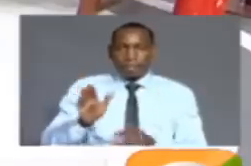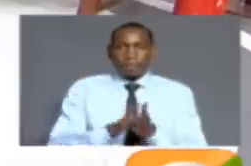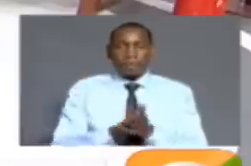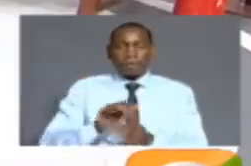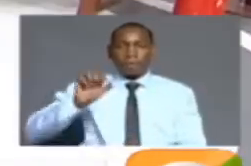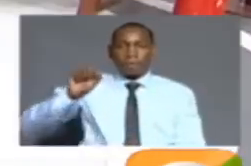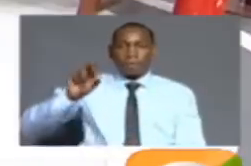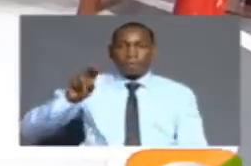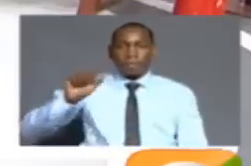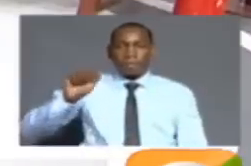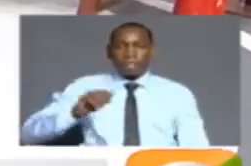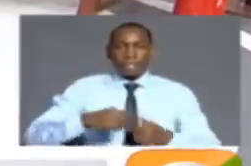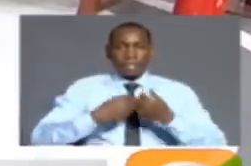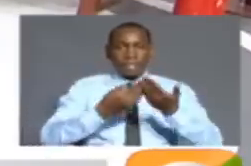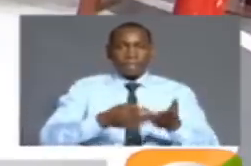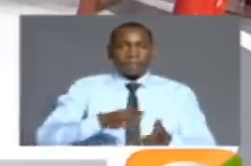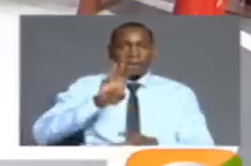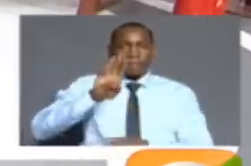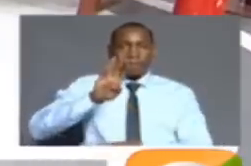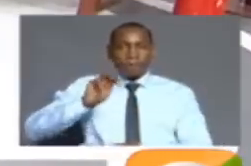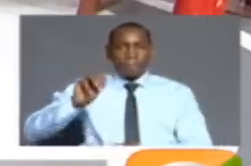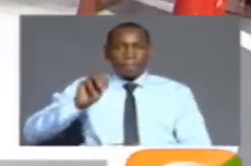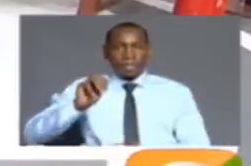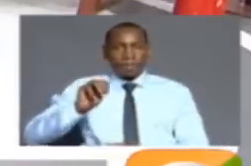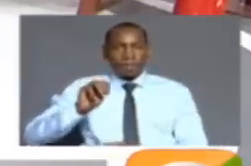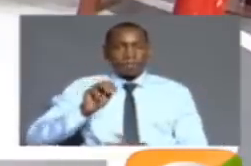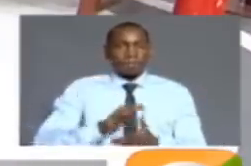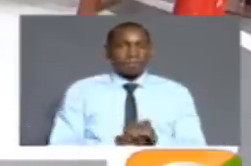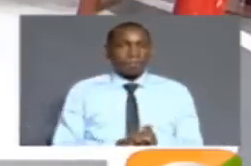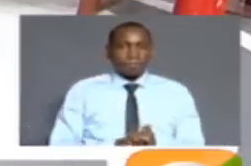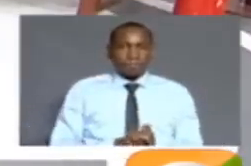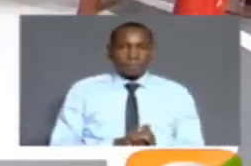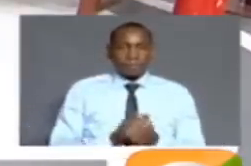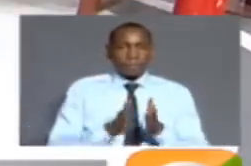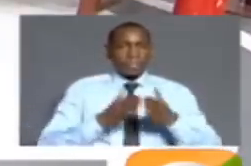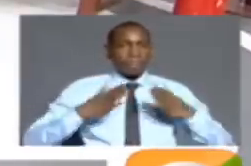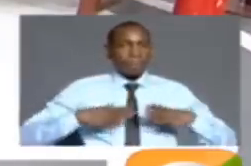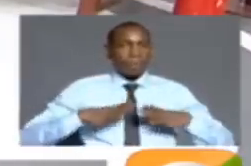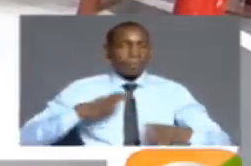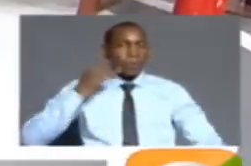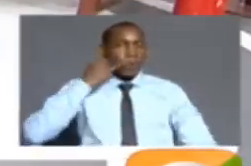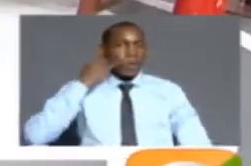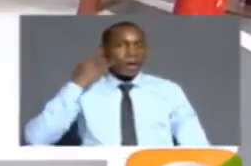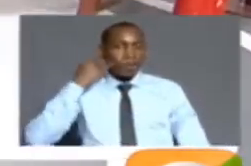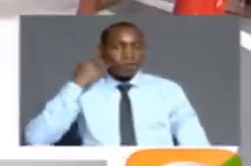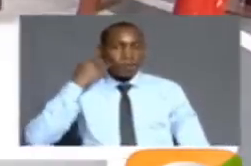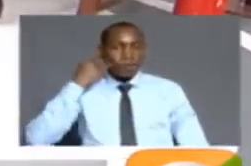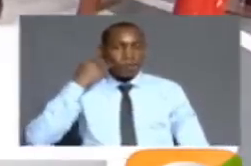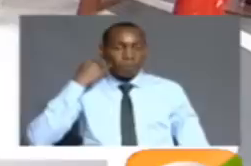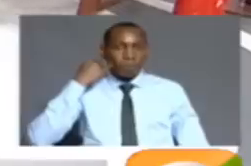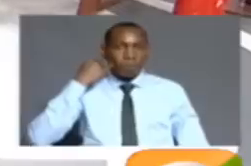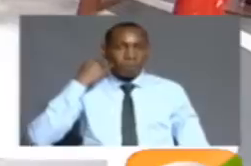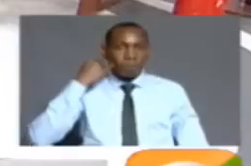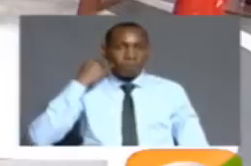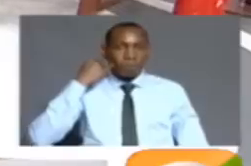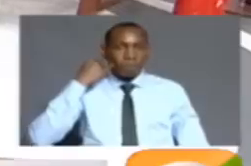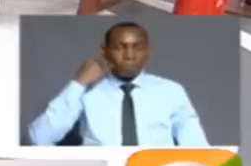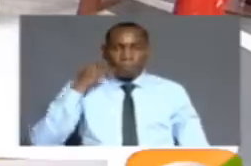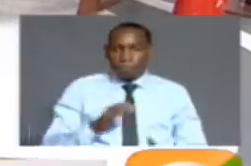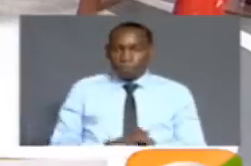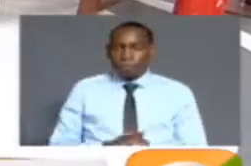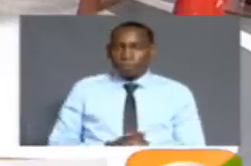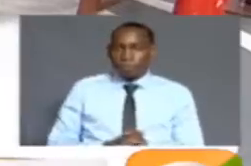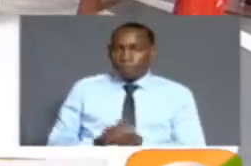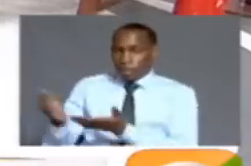is giving me 4 million for 1 kilometer. Well done. You know, well done. Yes. You know, and the people of Nakuru. Yeah. But you, know? But you are pretty sure